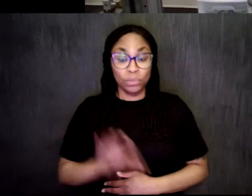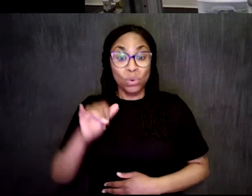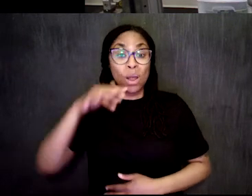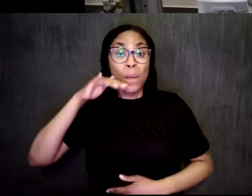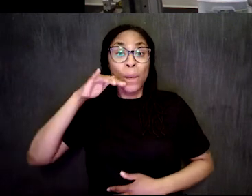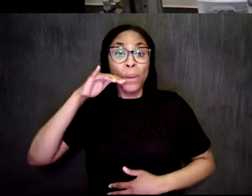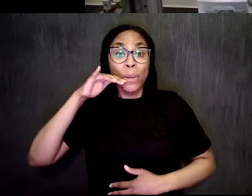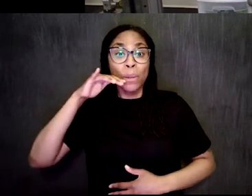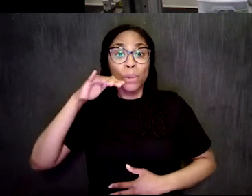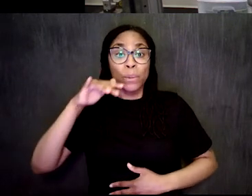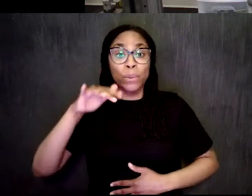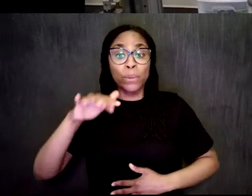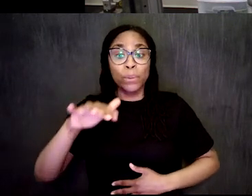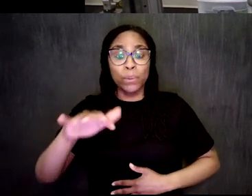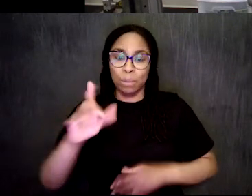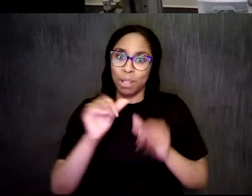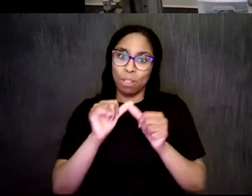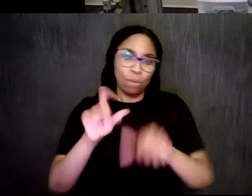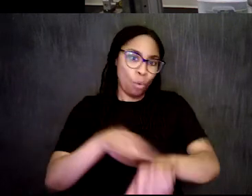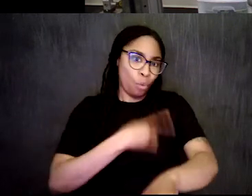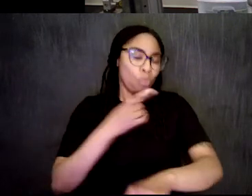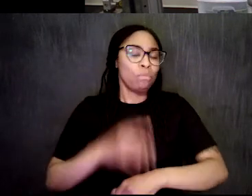2. You should have long exhales.